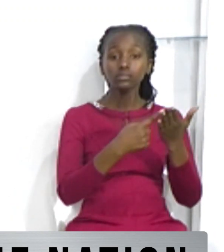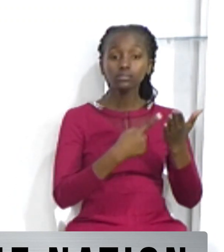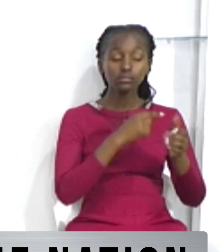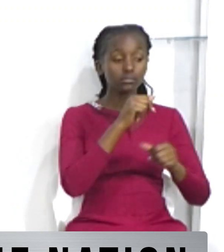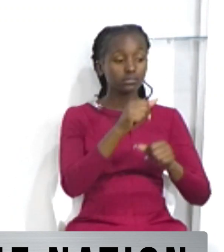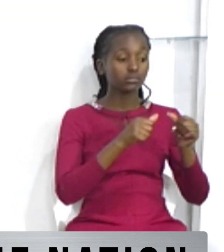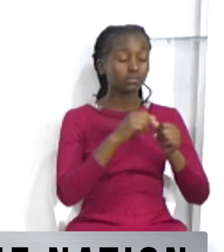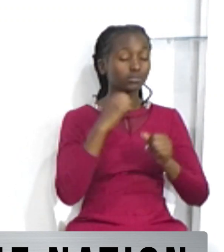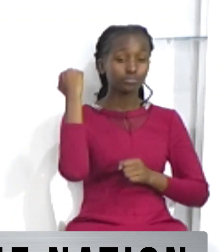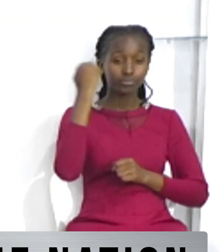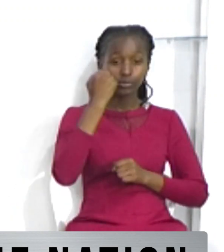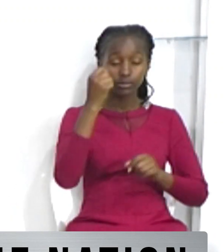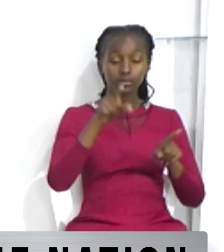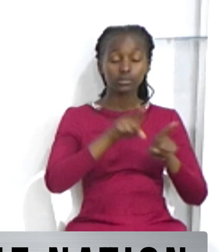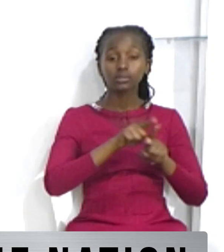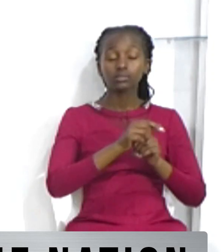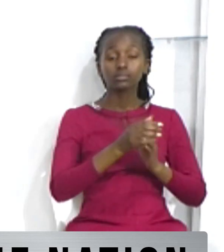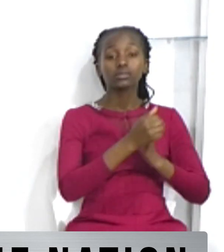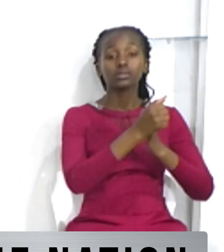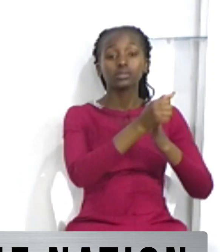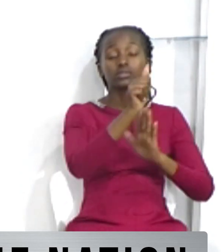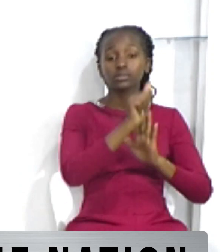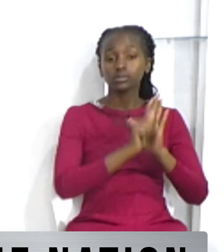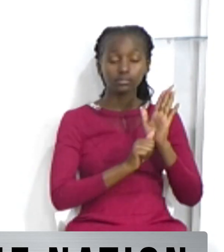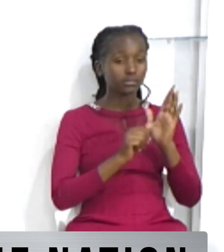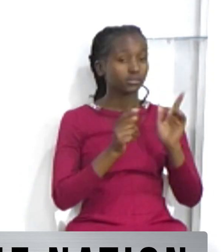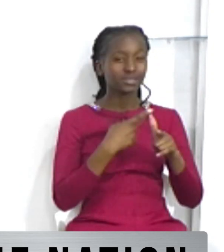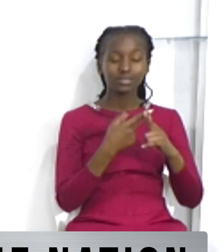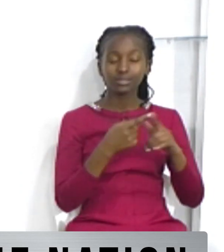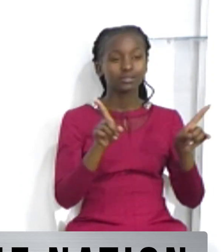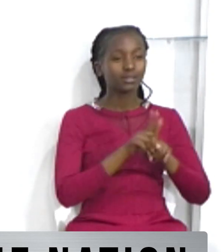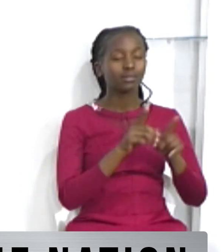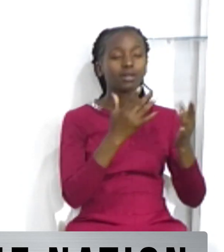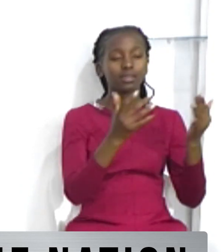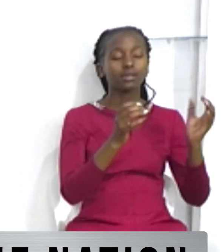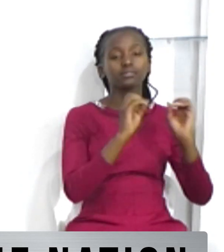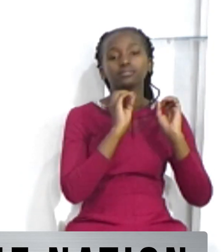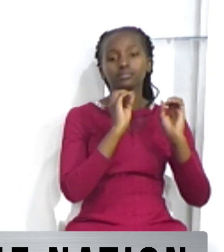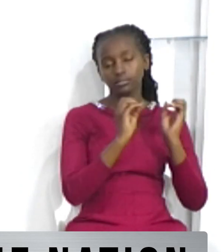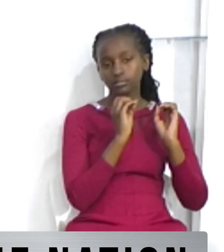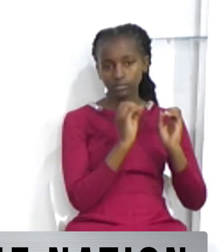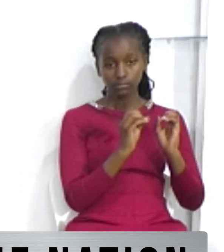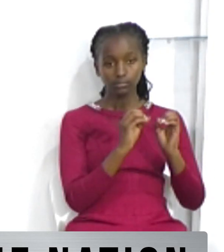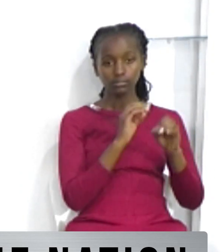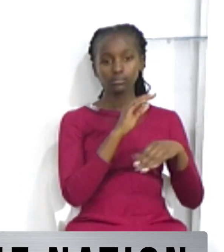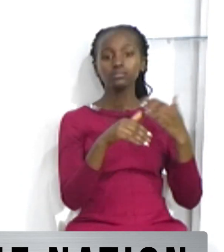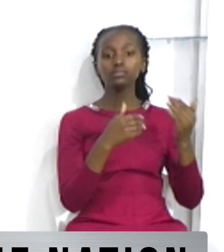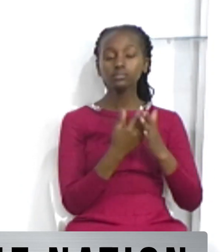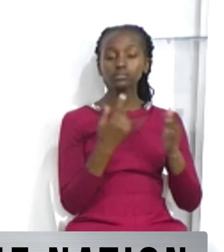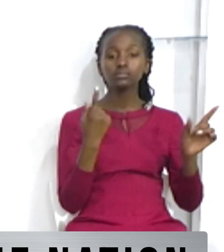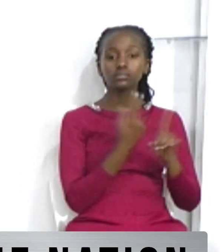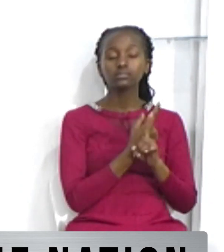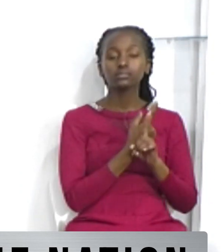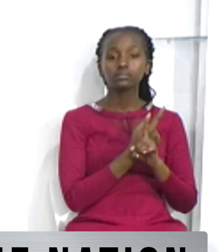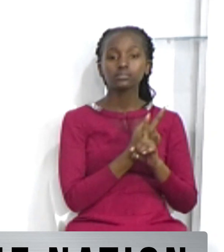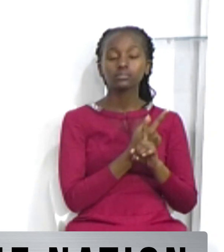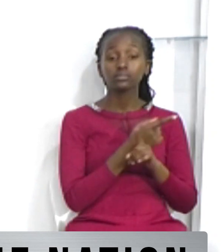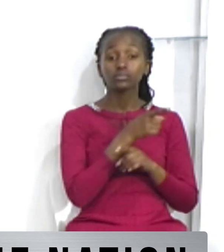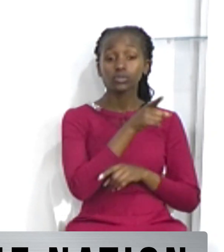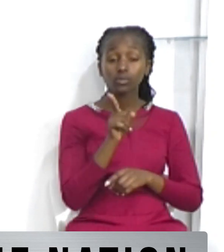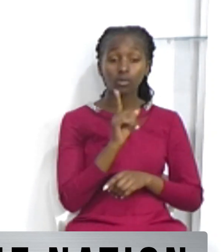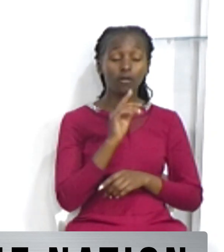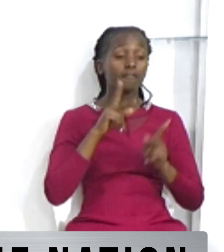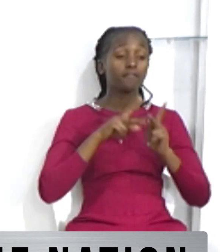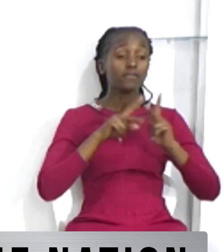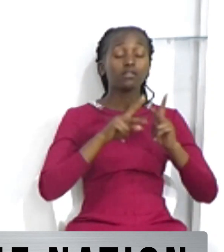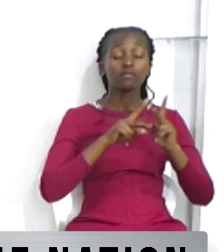leadership is not the same things, quite two different things. You're lucky